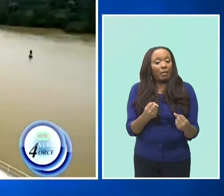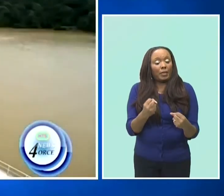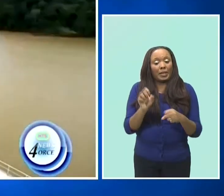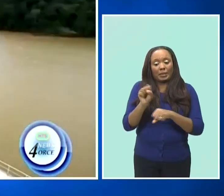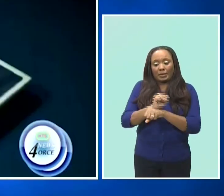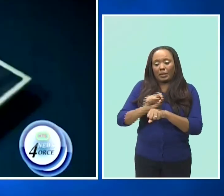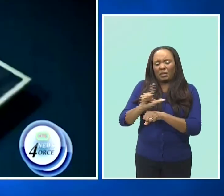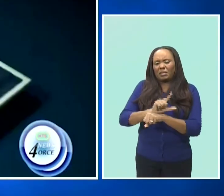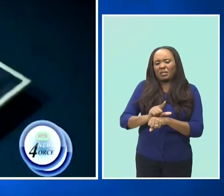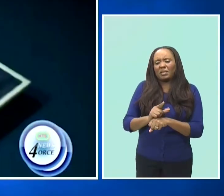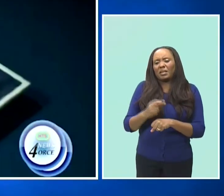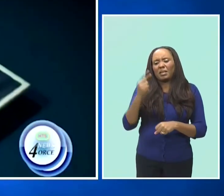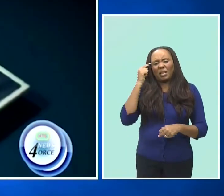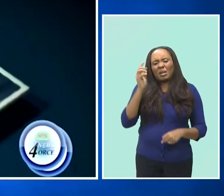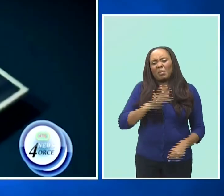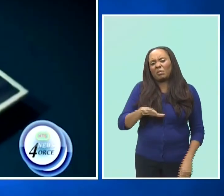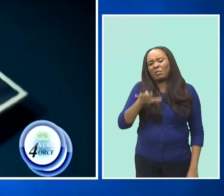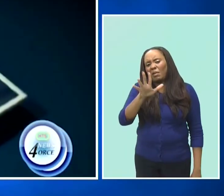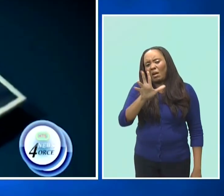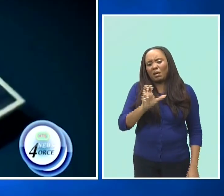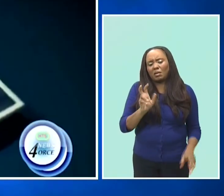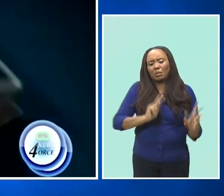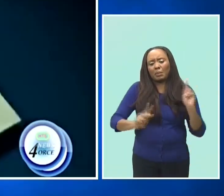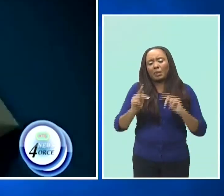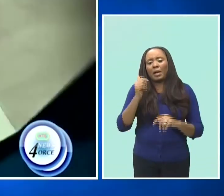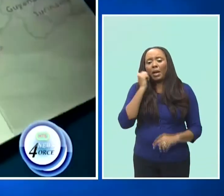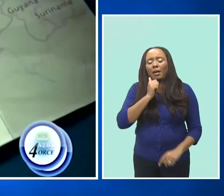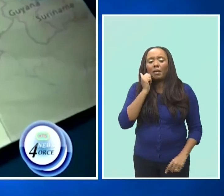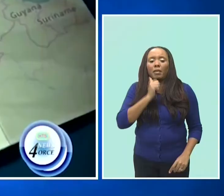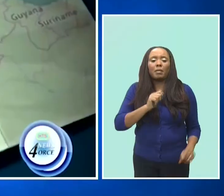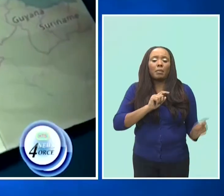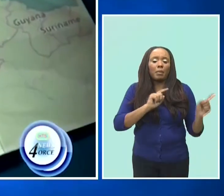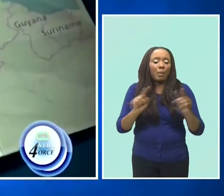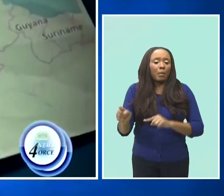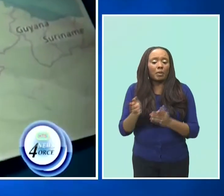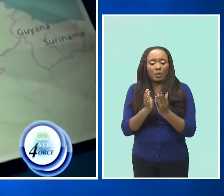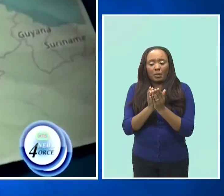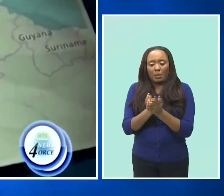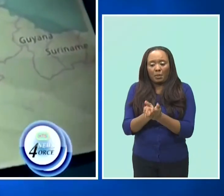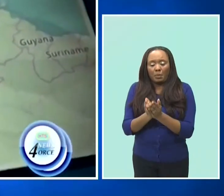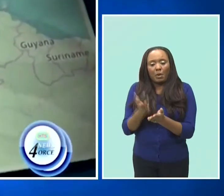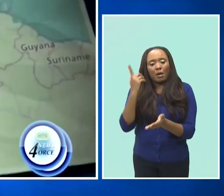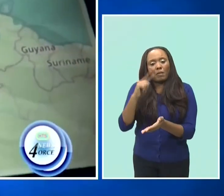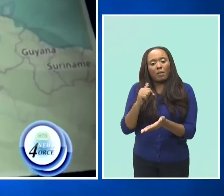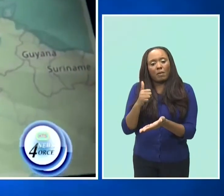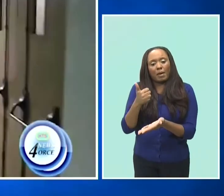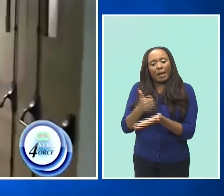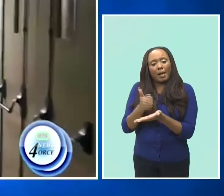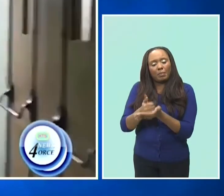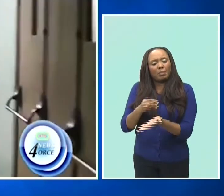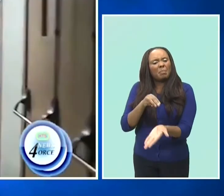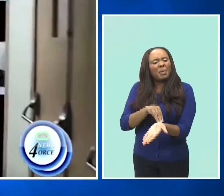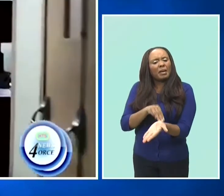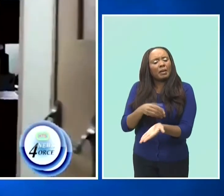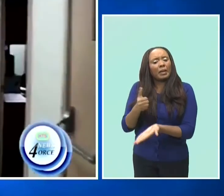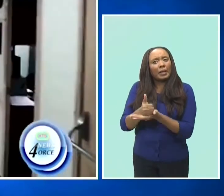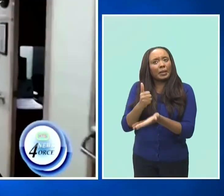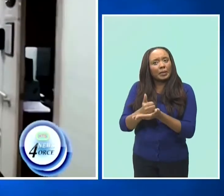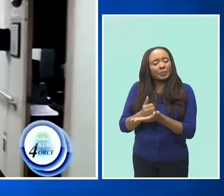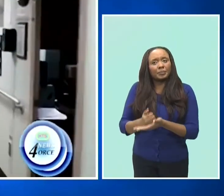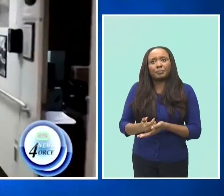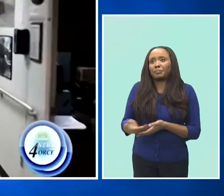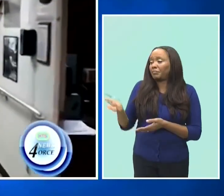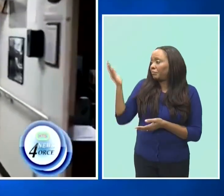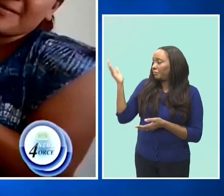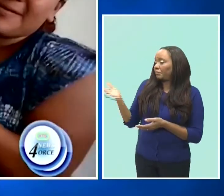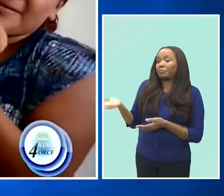expects approximately 500 people per day to receive medical attention during its stint. The USNS Comfort completed its